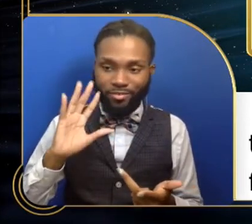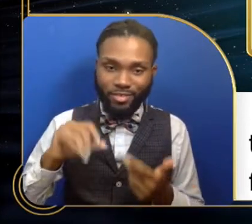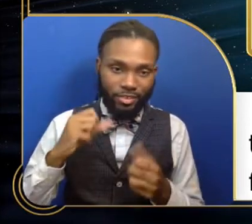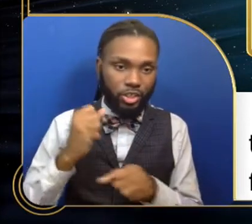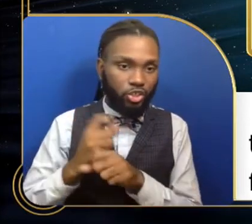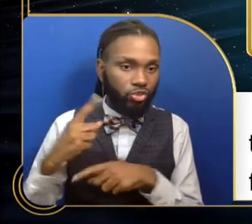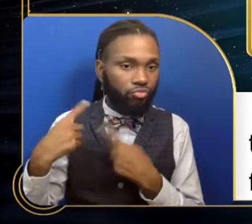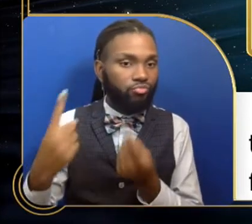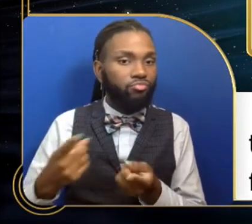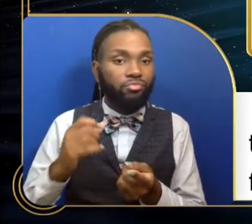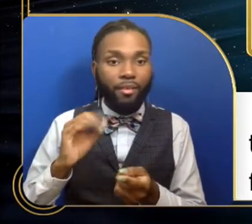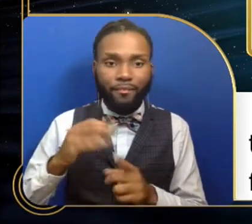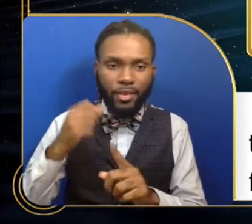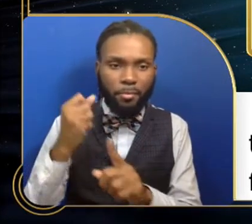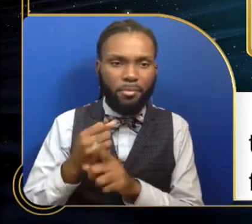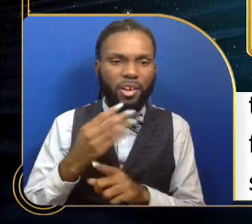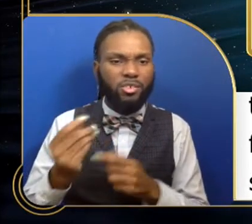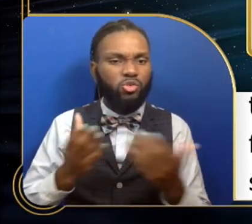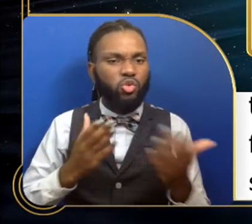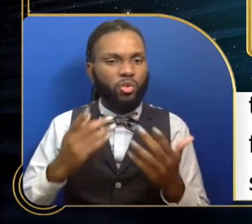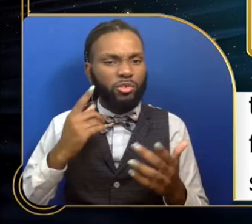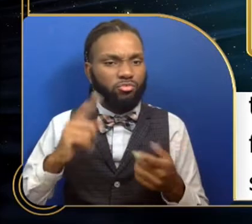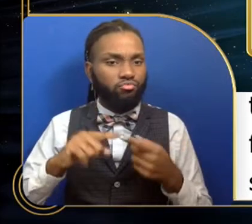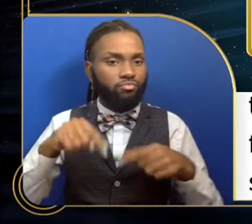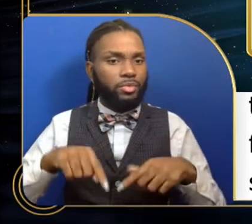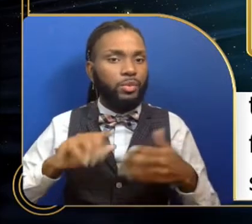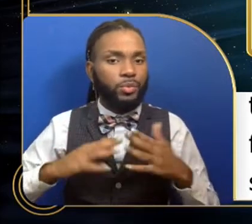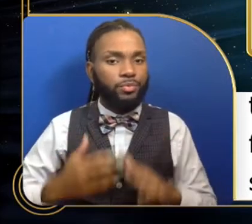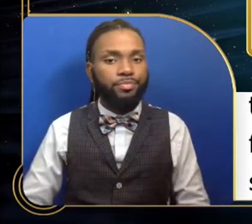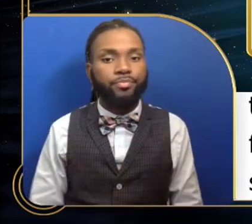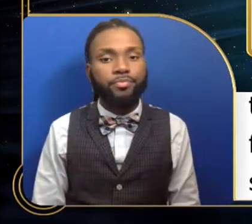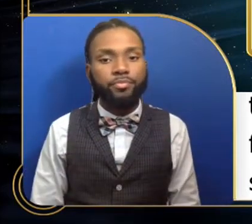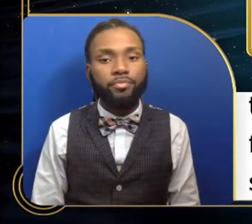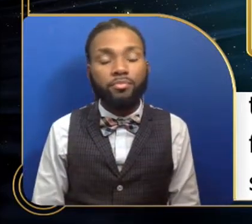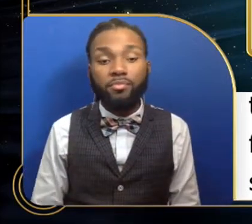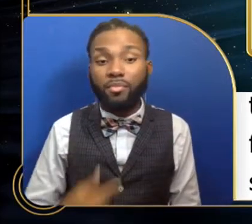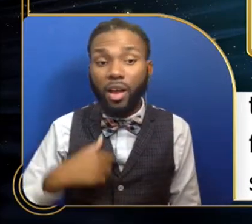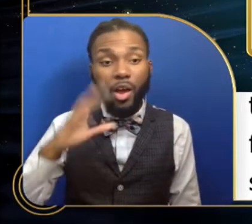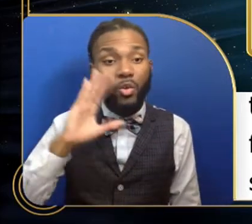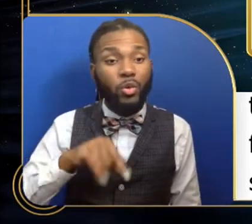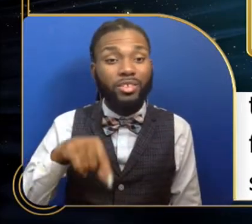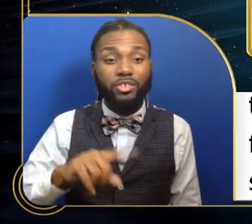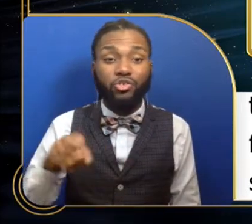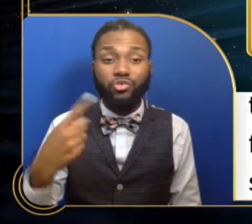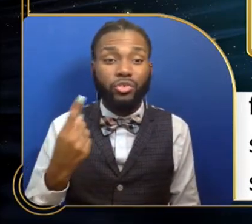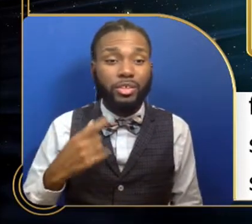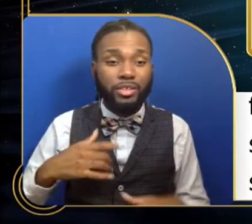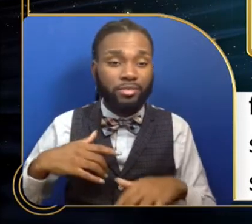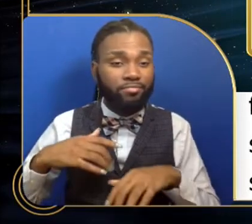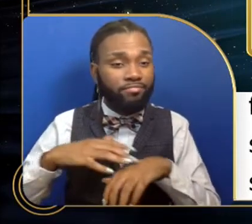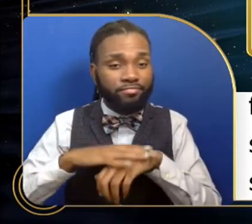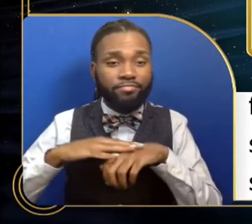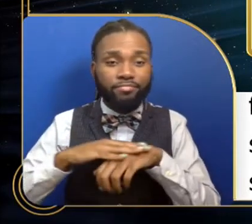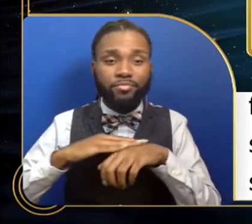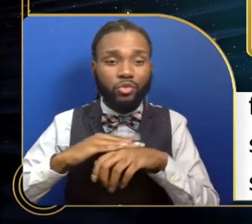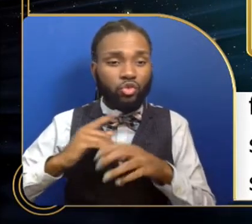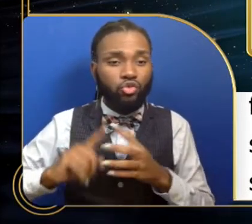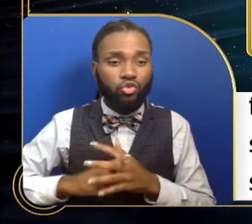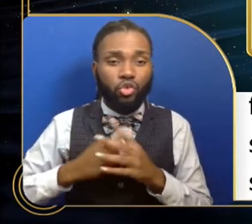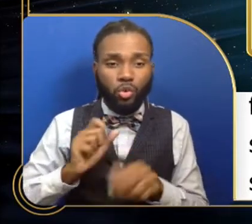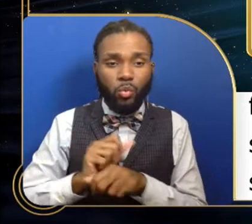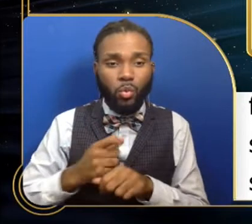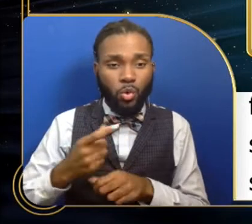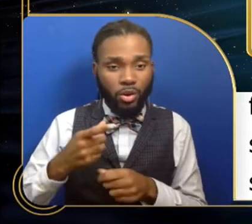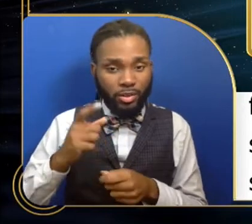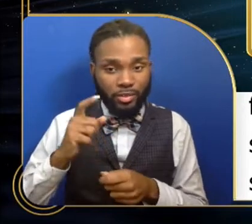and service to this community. I know this is just the start of the work that's left to be done to achieve all that